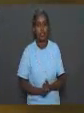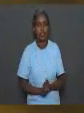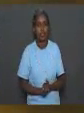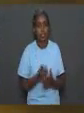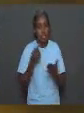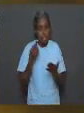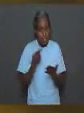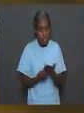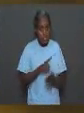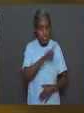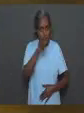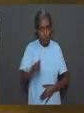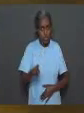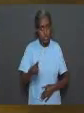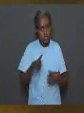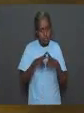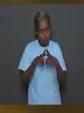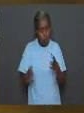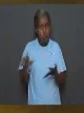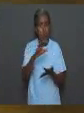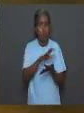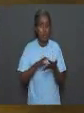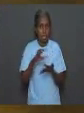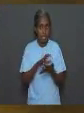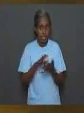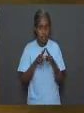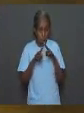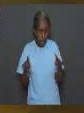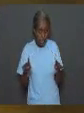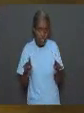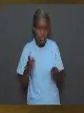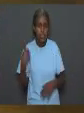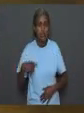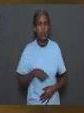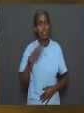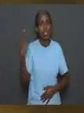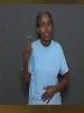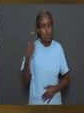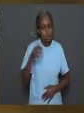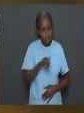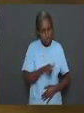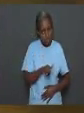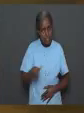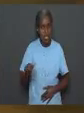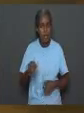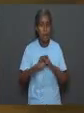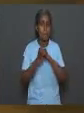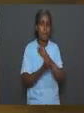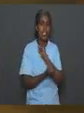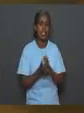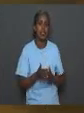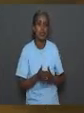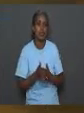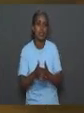This question is more complicated, but we will use the same basic